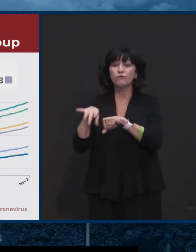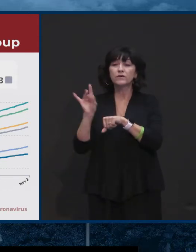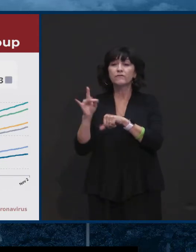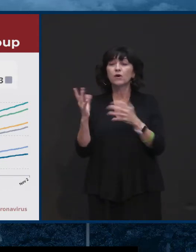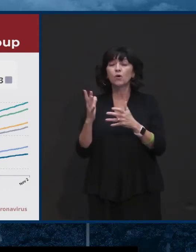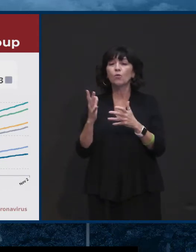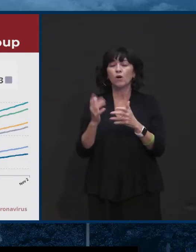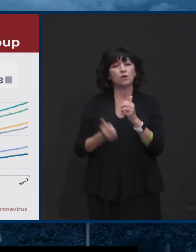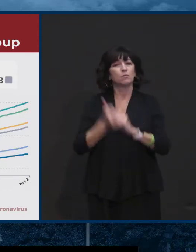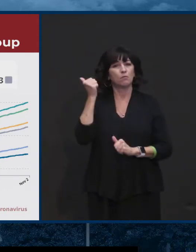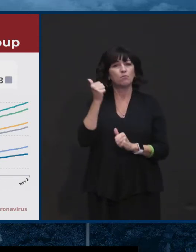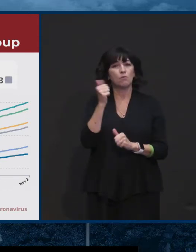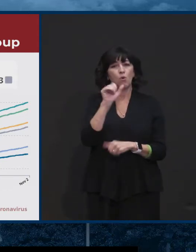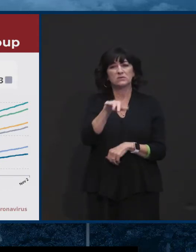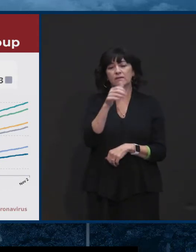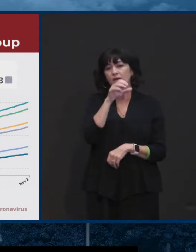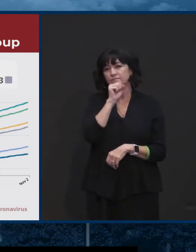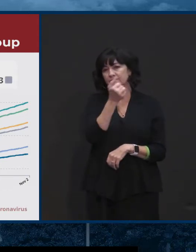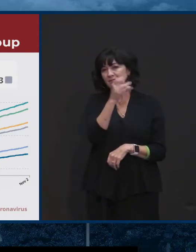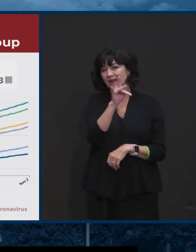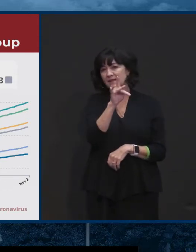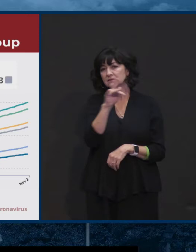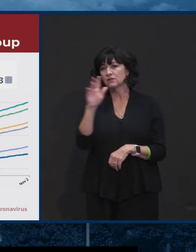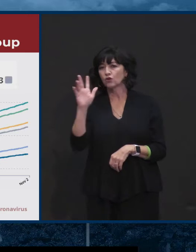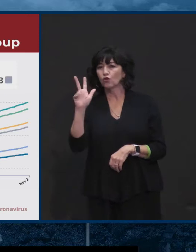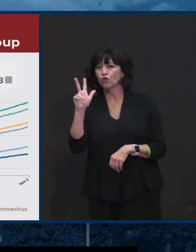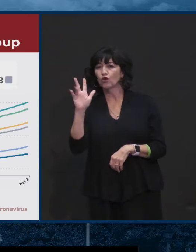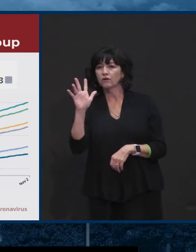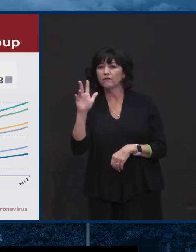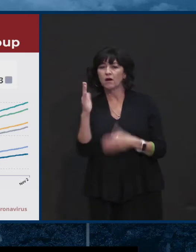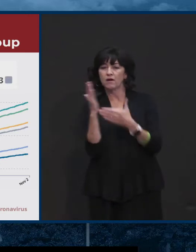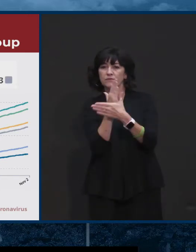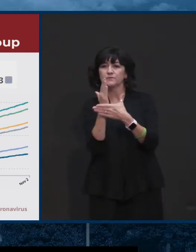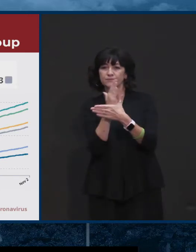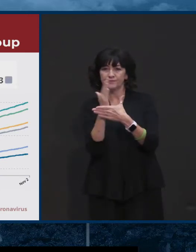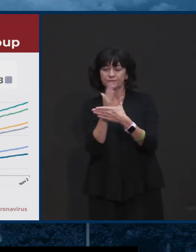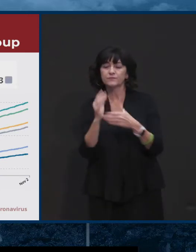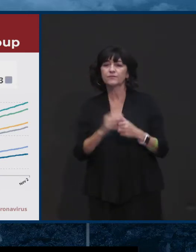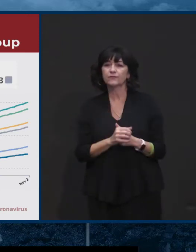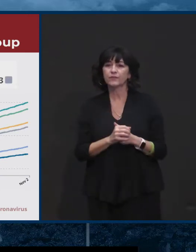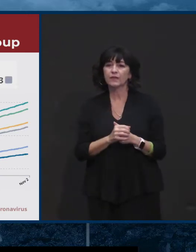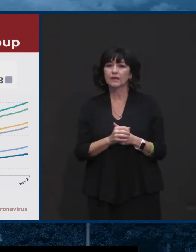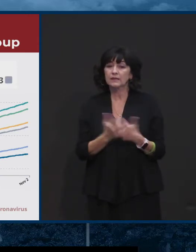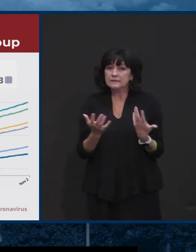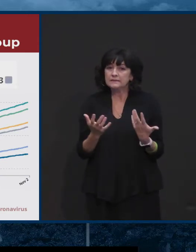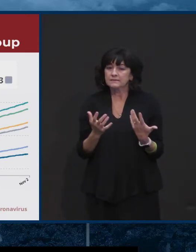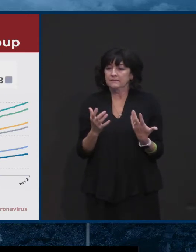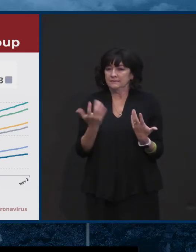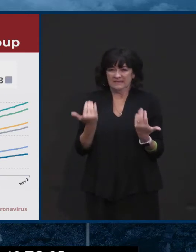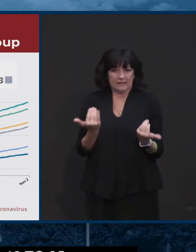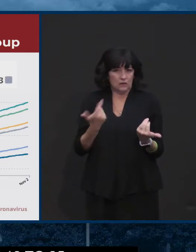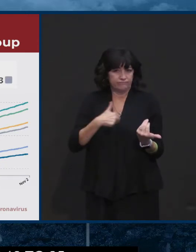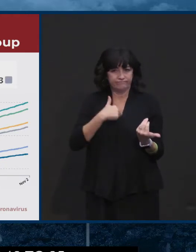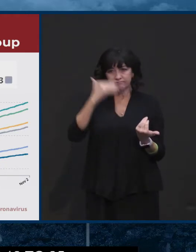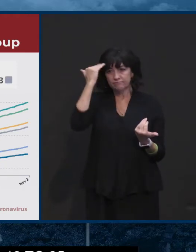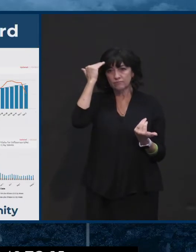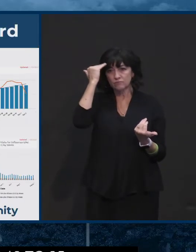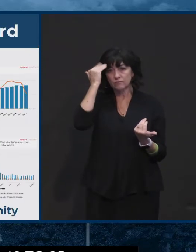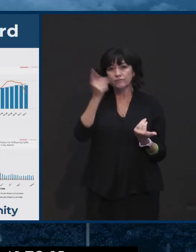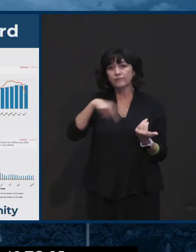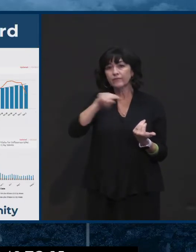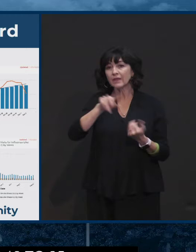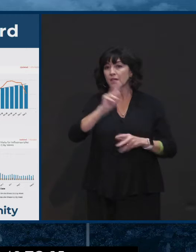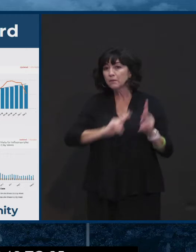and it says a little bit about what folks are doing in off out of work social